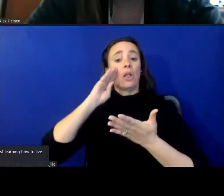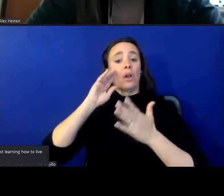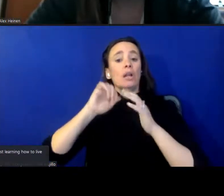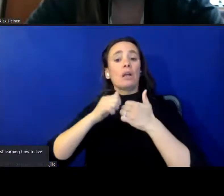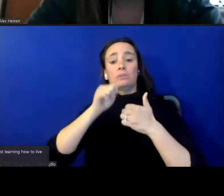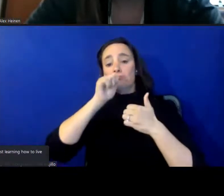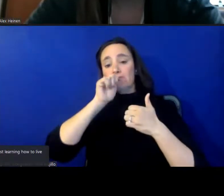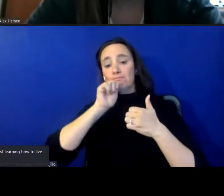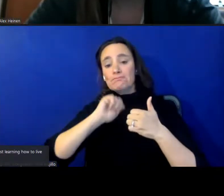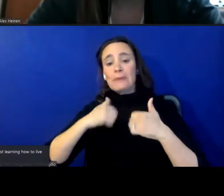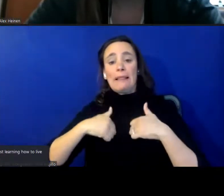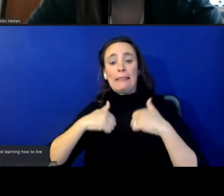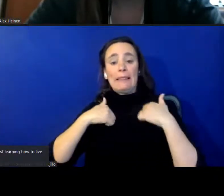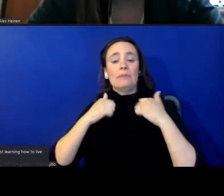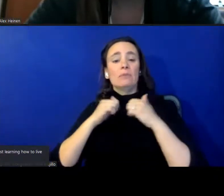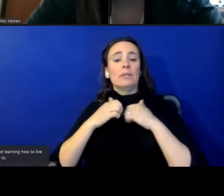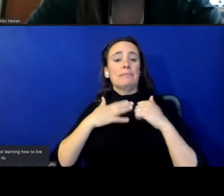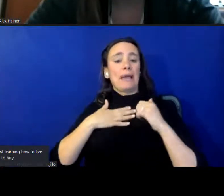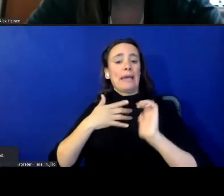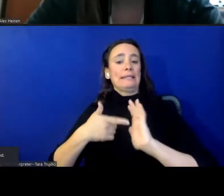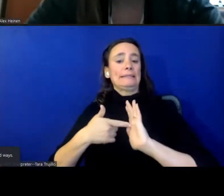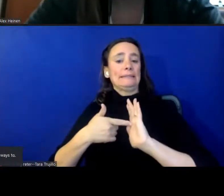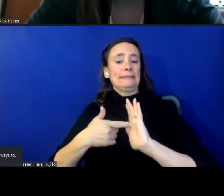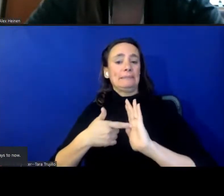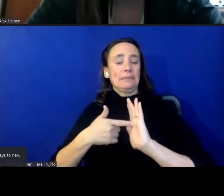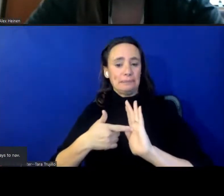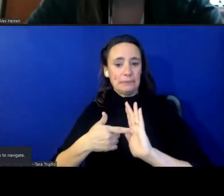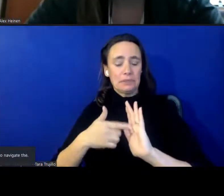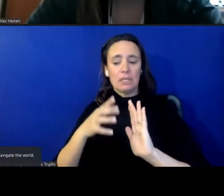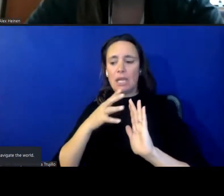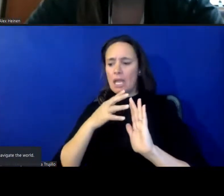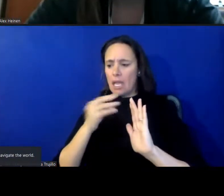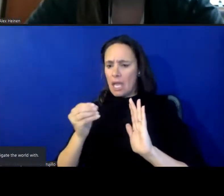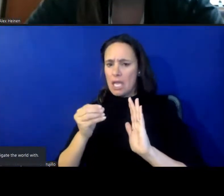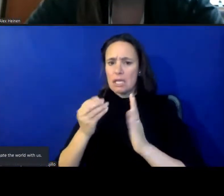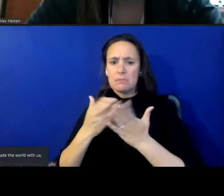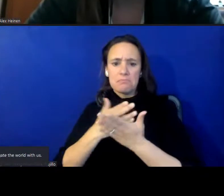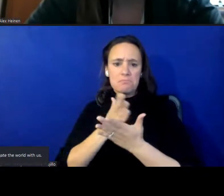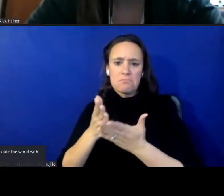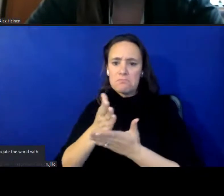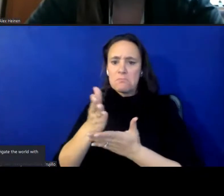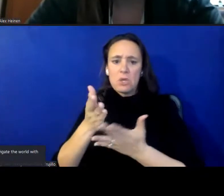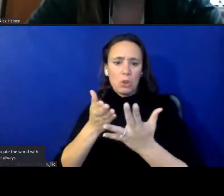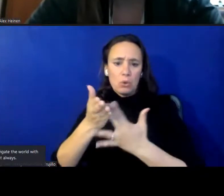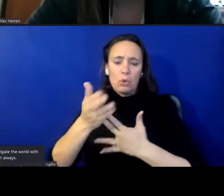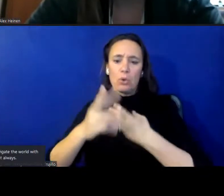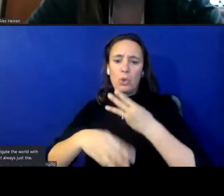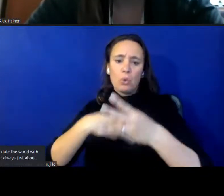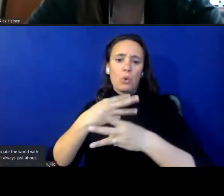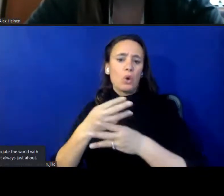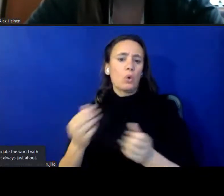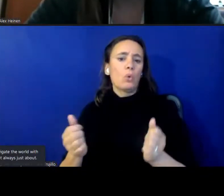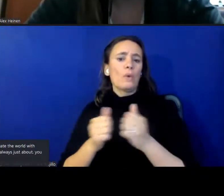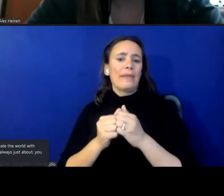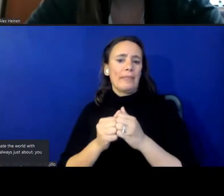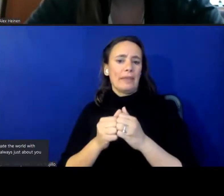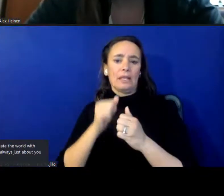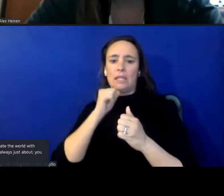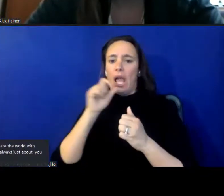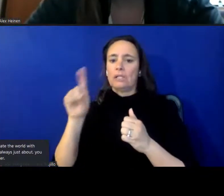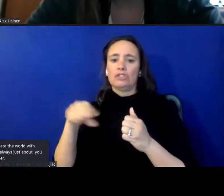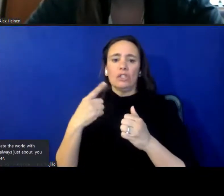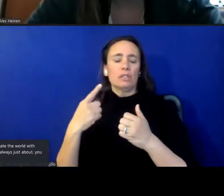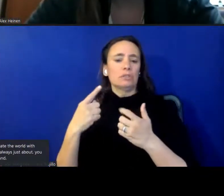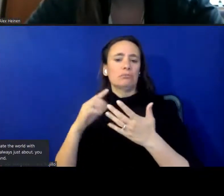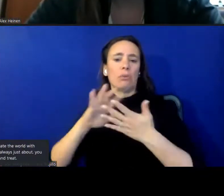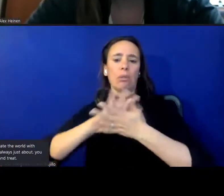symptoms and to find ways to navigate the world with those symptoms. It's not always just about, you know, medical